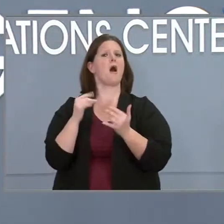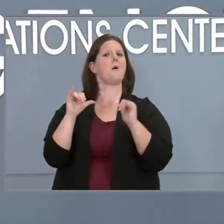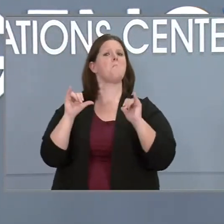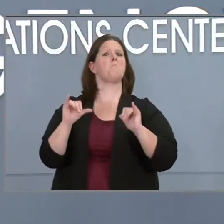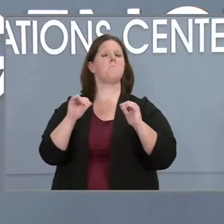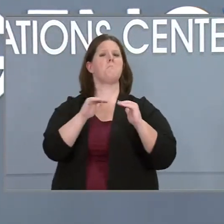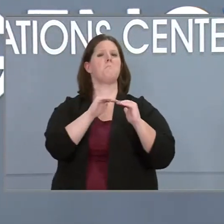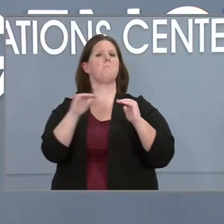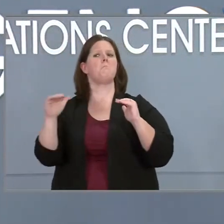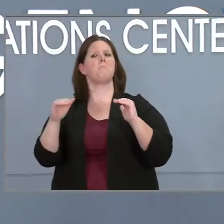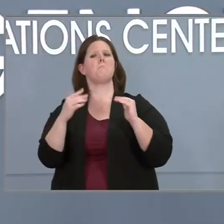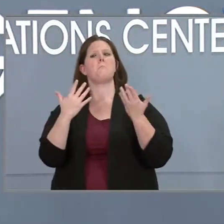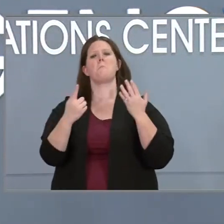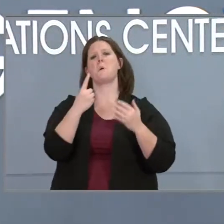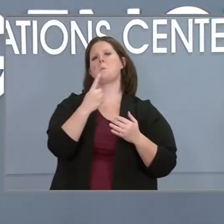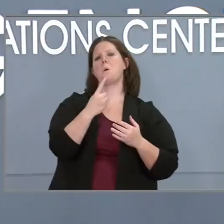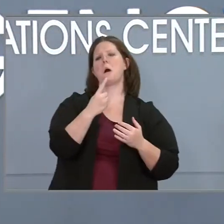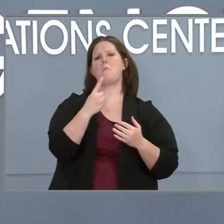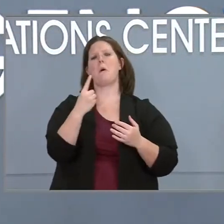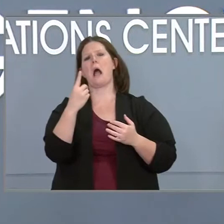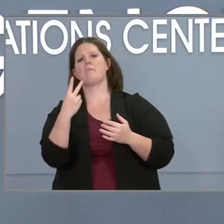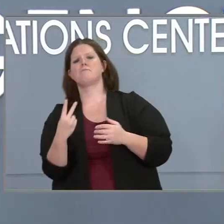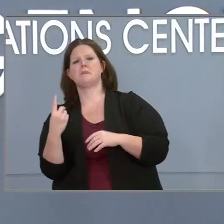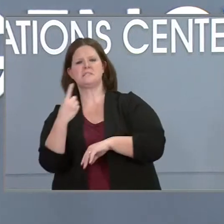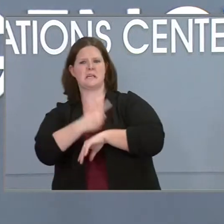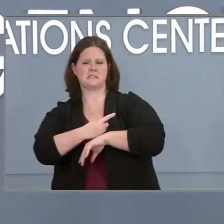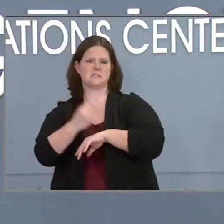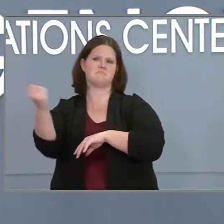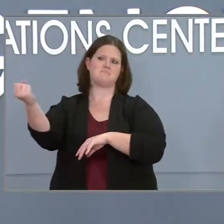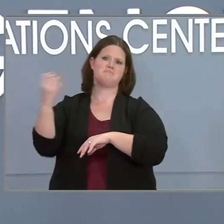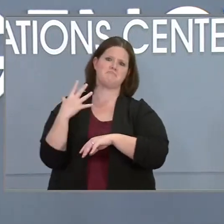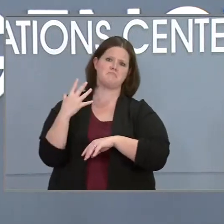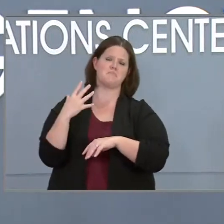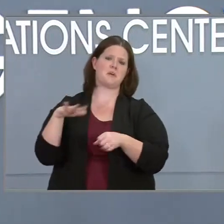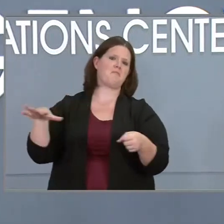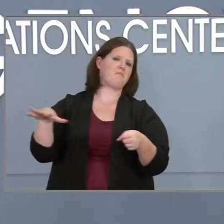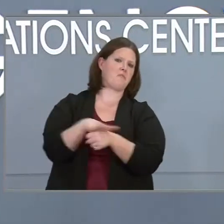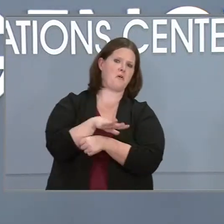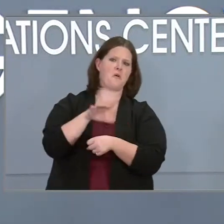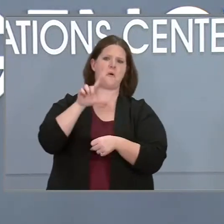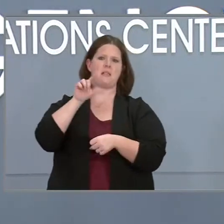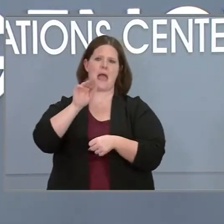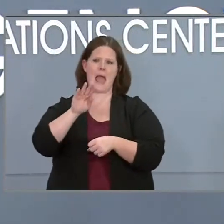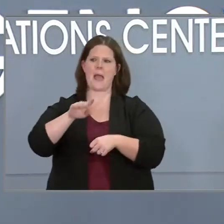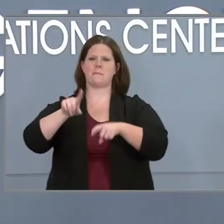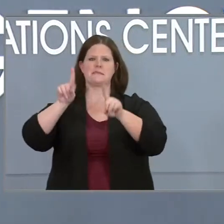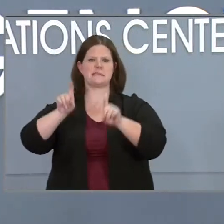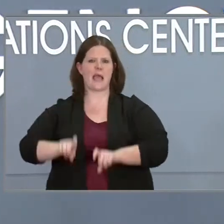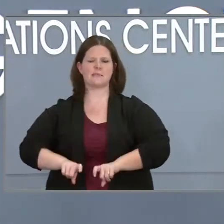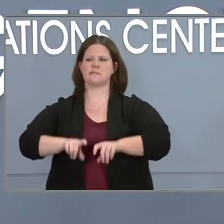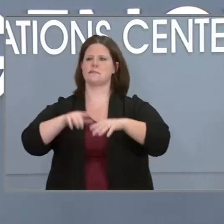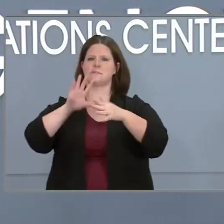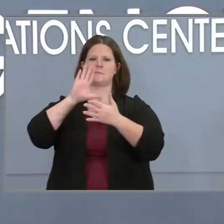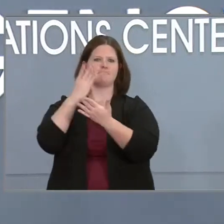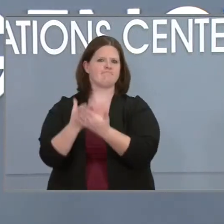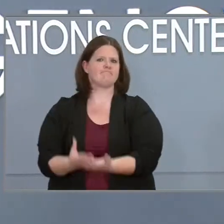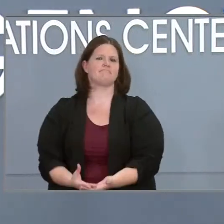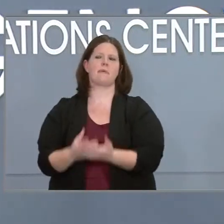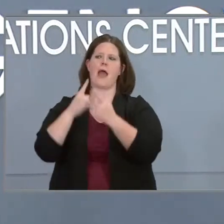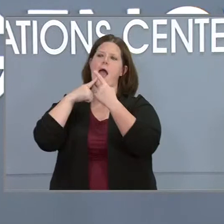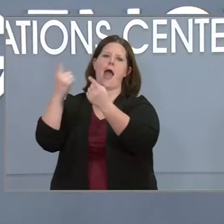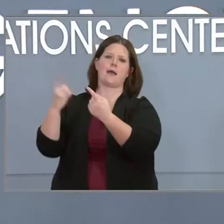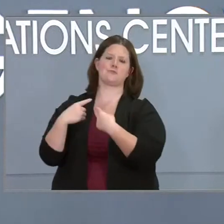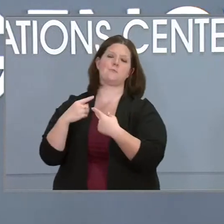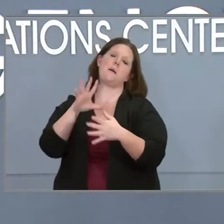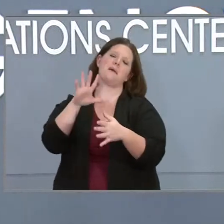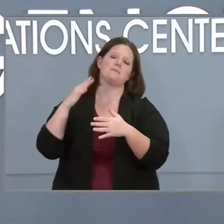had steady about 1.5 days for a full lab PCR test for turnaround times. Of course, over a